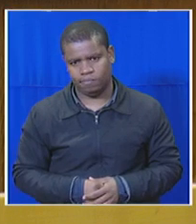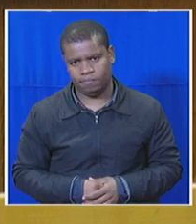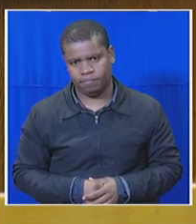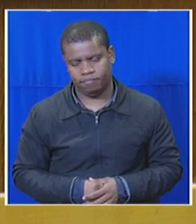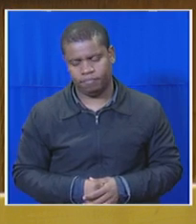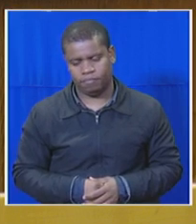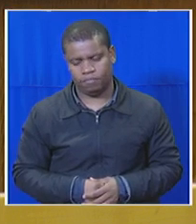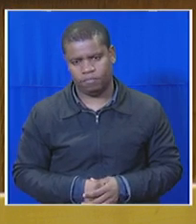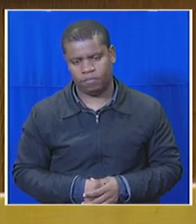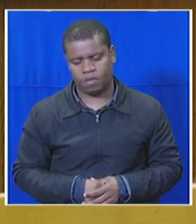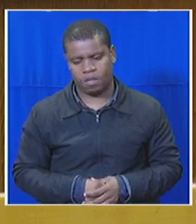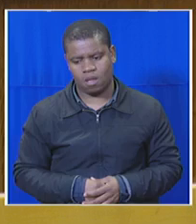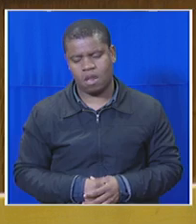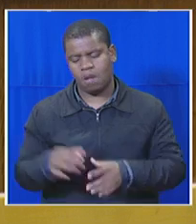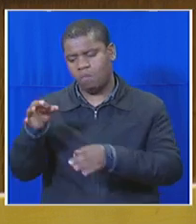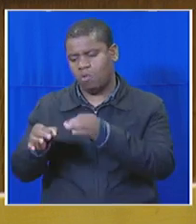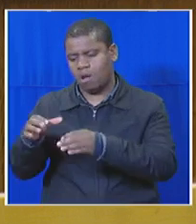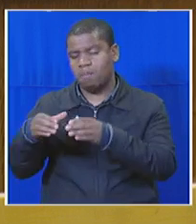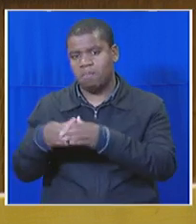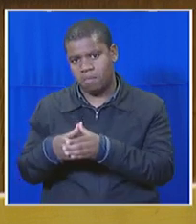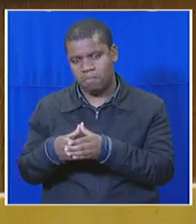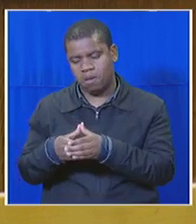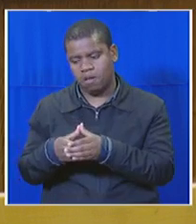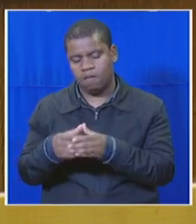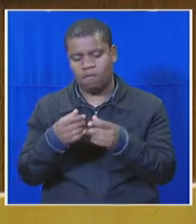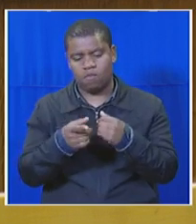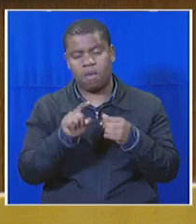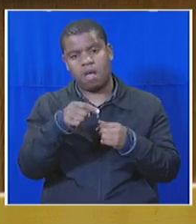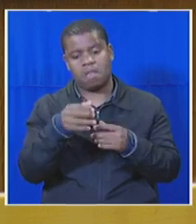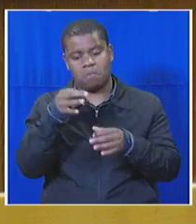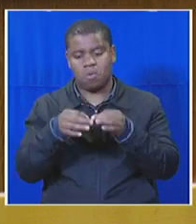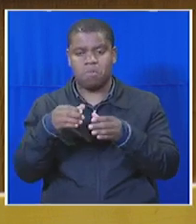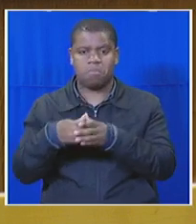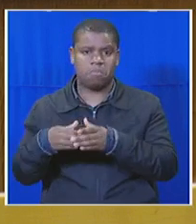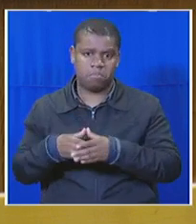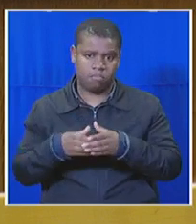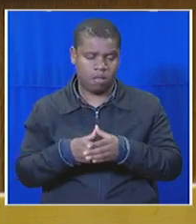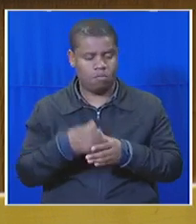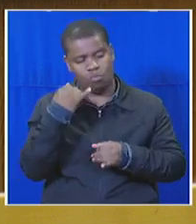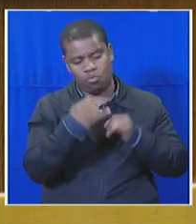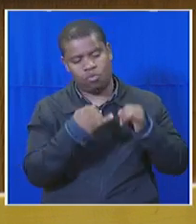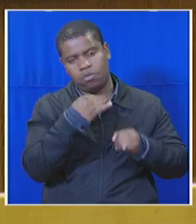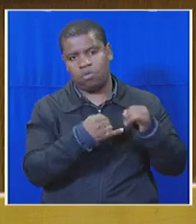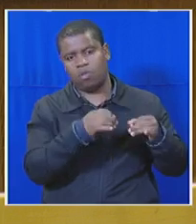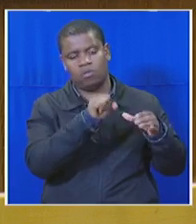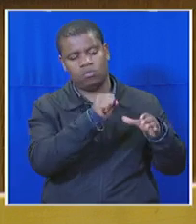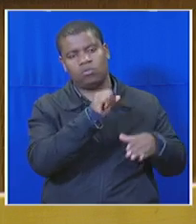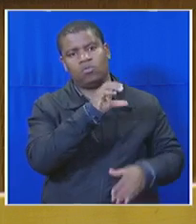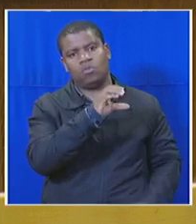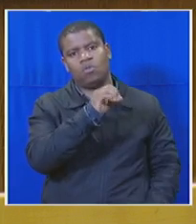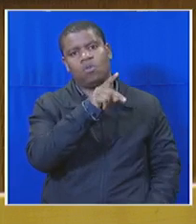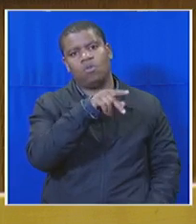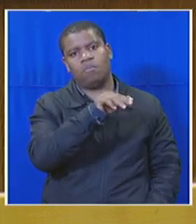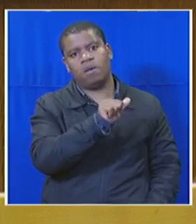Members of other parties, they come here and say SCOPA brings report after a